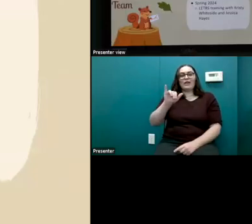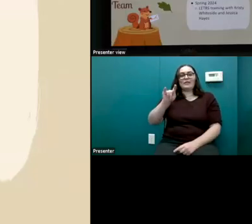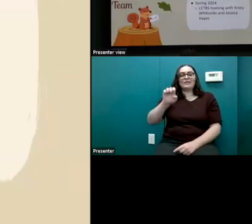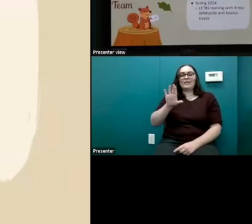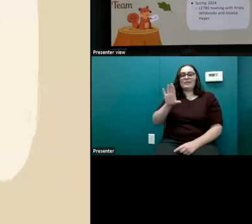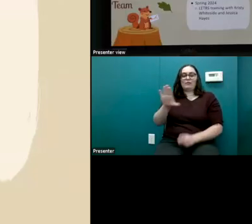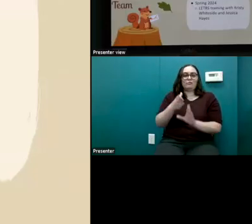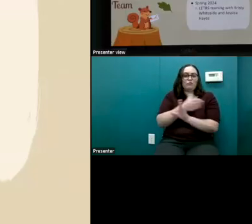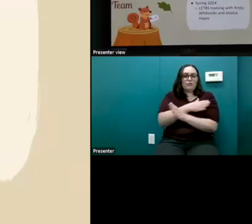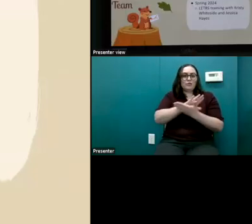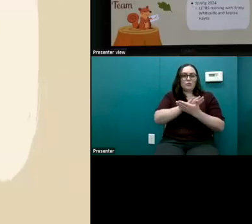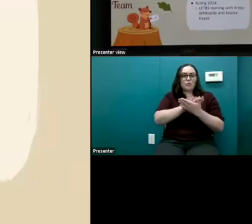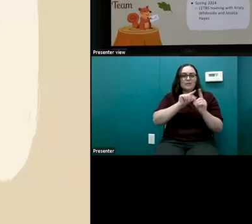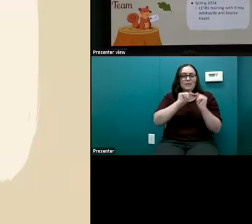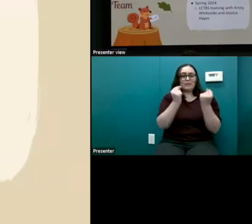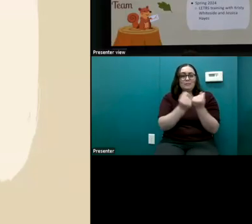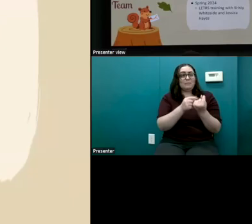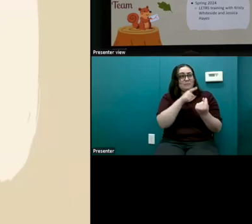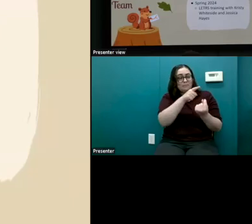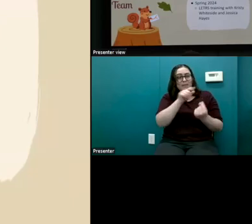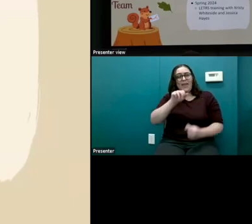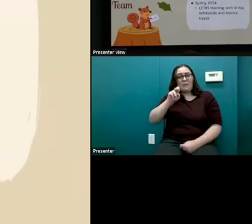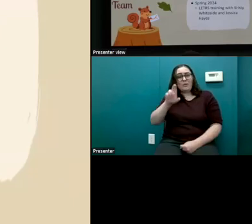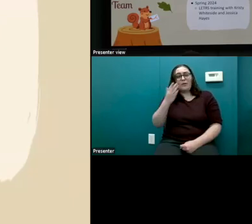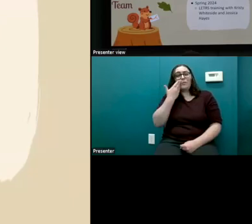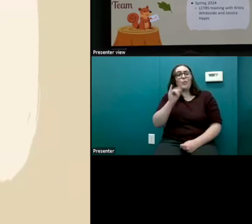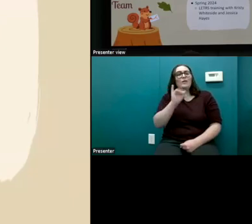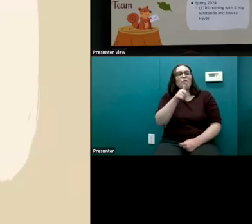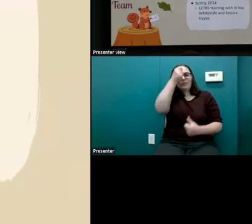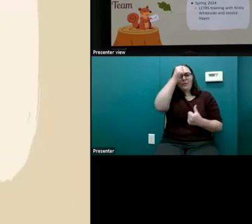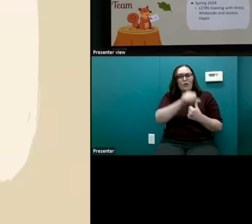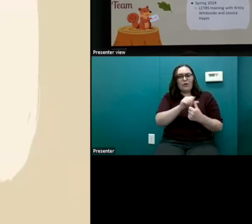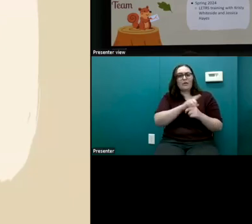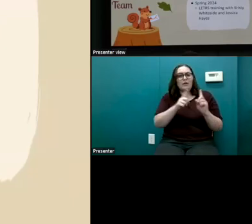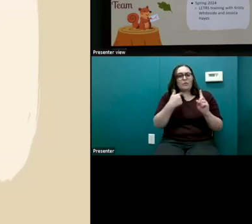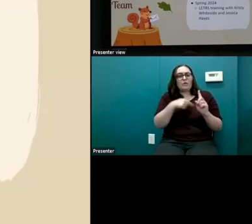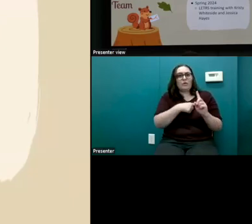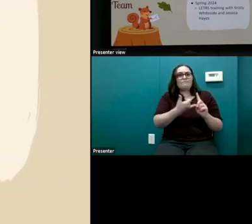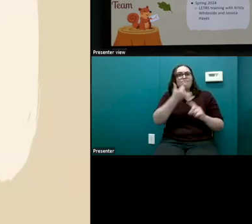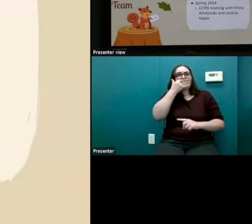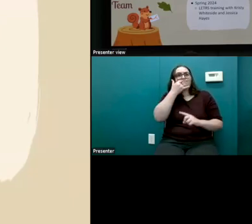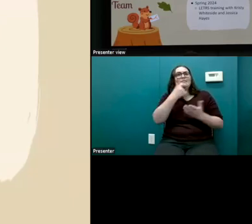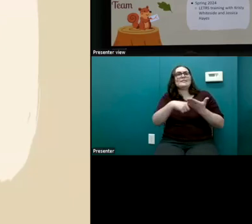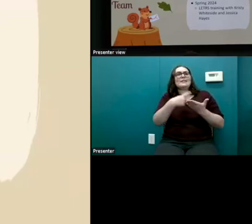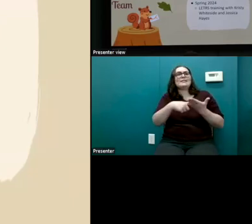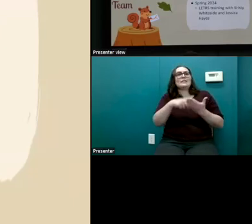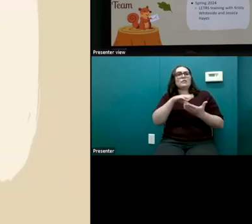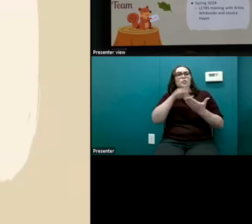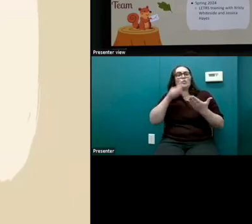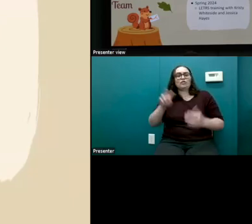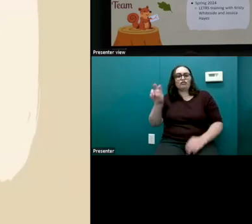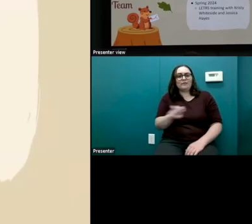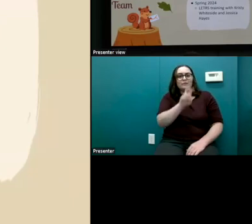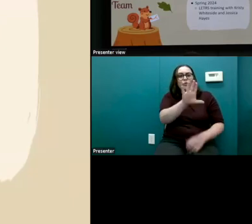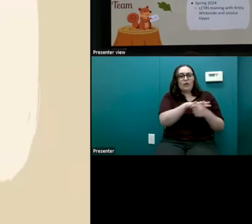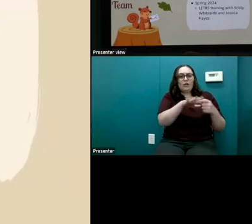And so, Amber, I don't know if you remember, but there was one day you and I were on the phone talking about a student that had transferred down to your area. And I told you